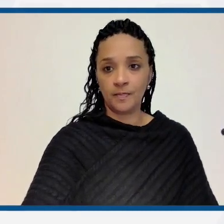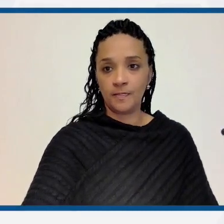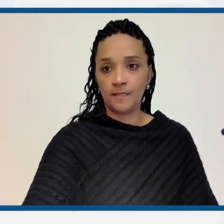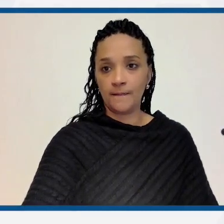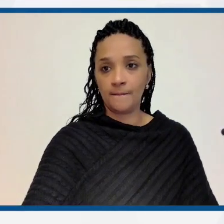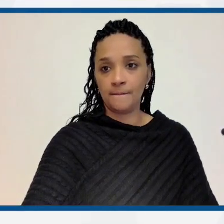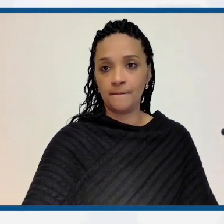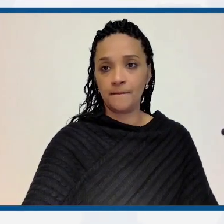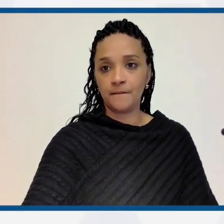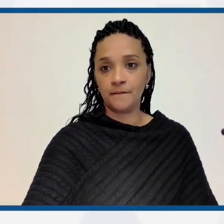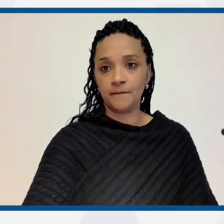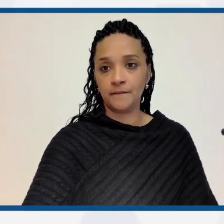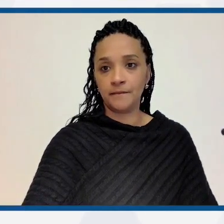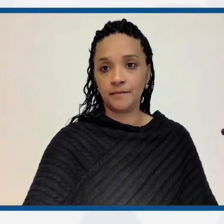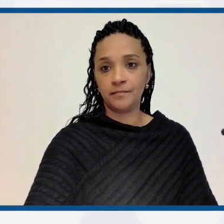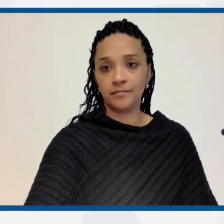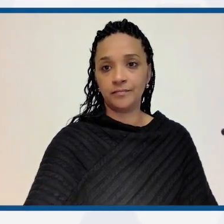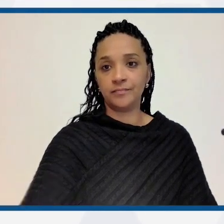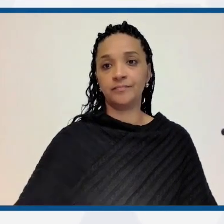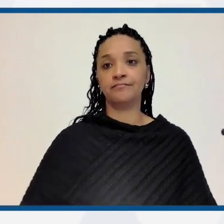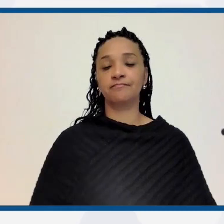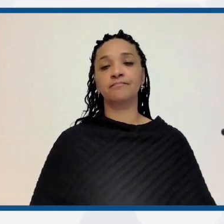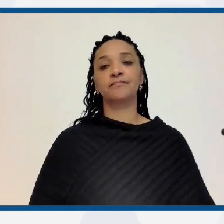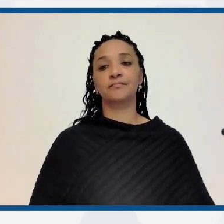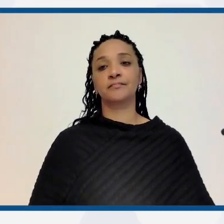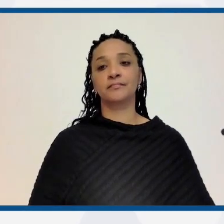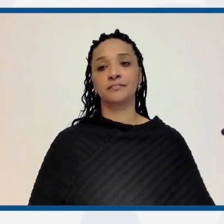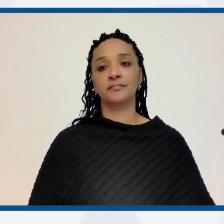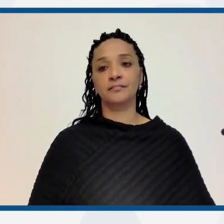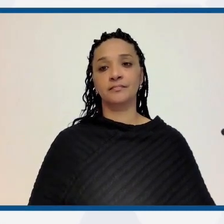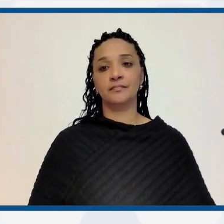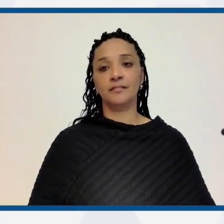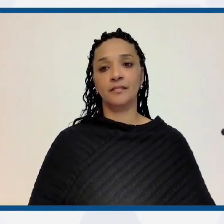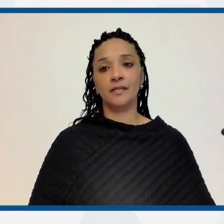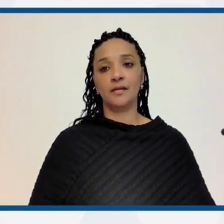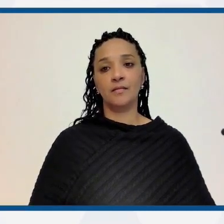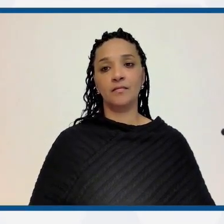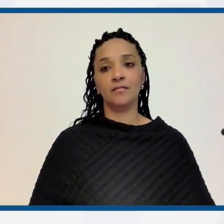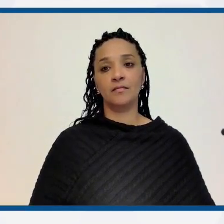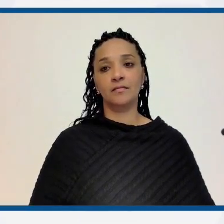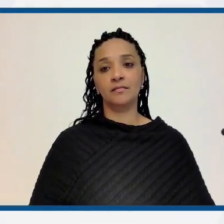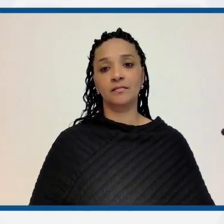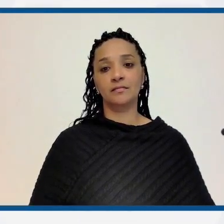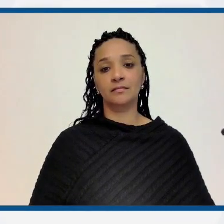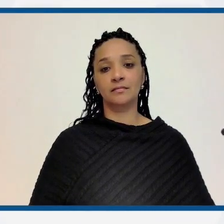a new law, Community Disaster Resilience Zone. This allows FEMA